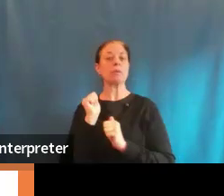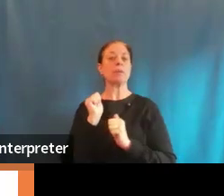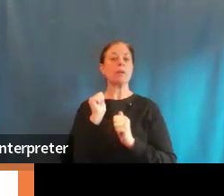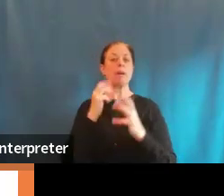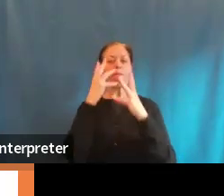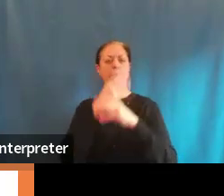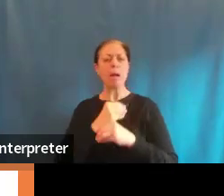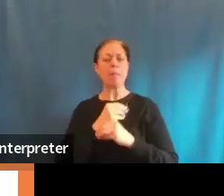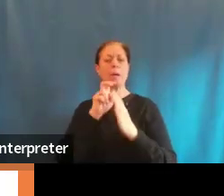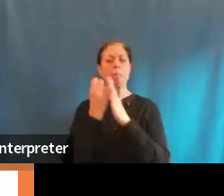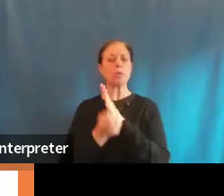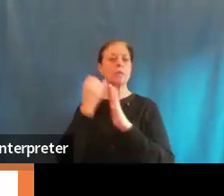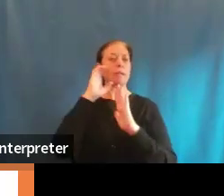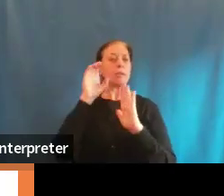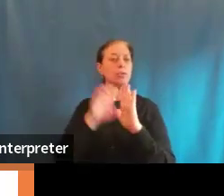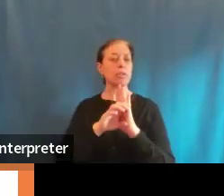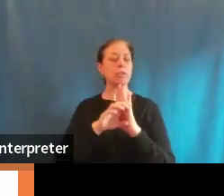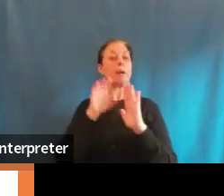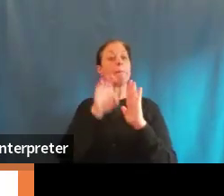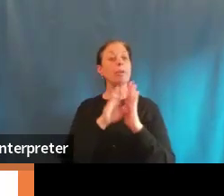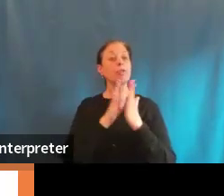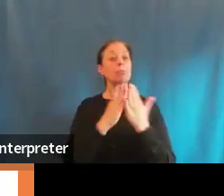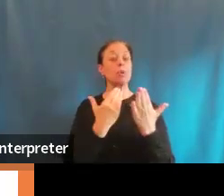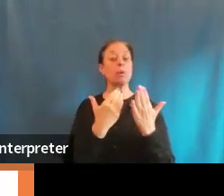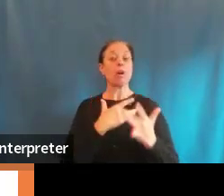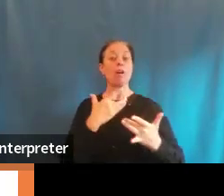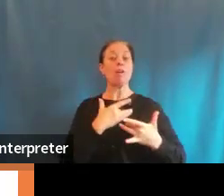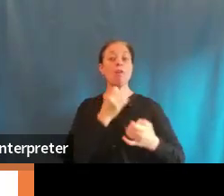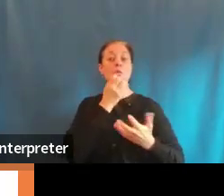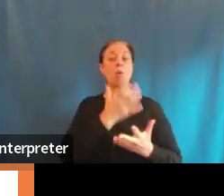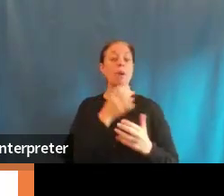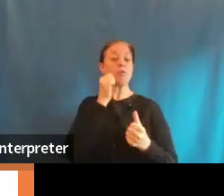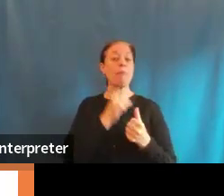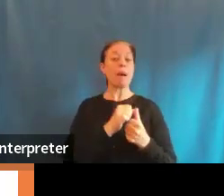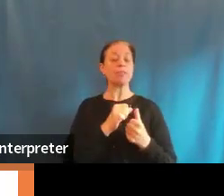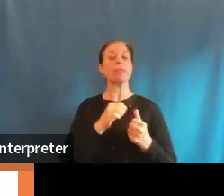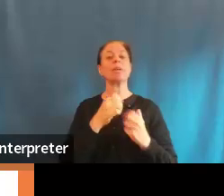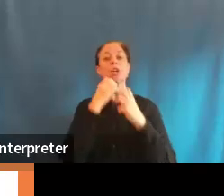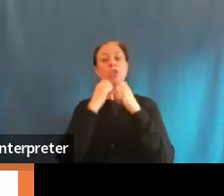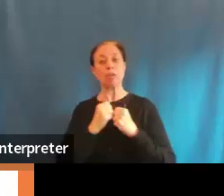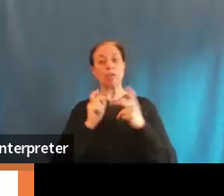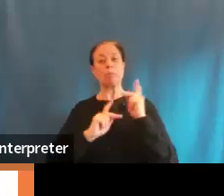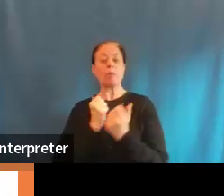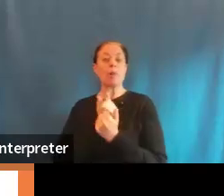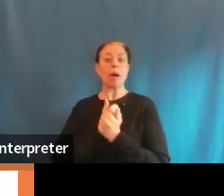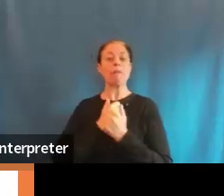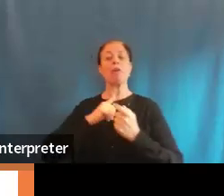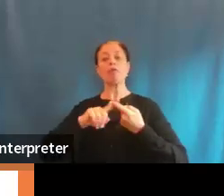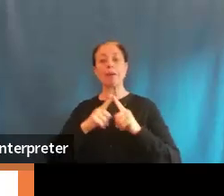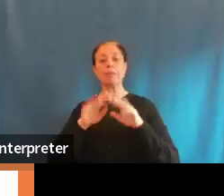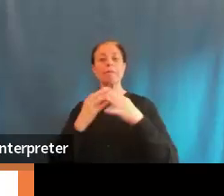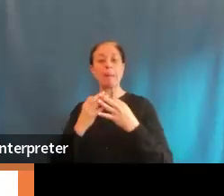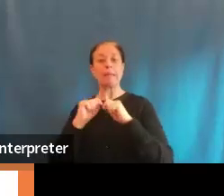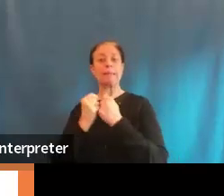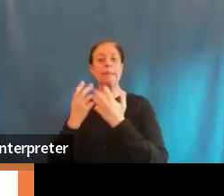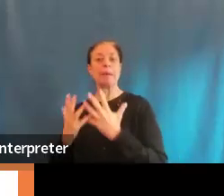immersive illustrations, this picture book is a heartwarming reminder to cherish the ones we love, as our friends, family, and teammates are what help us